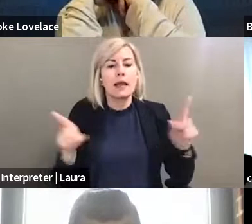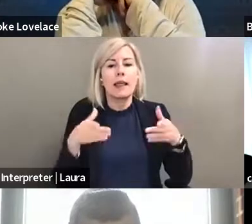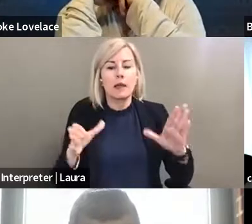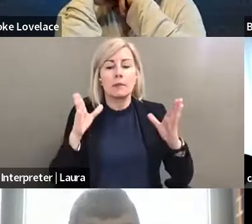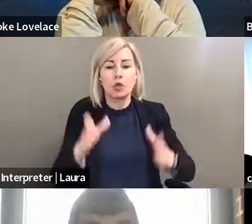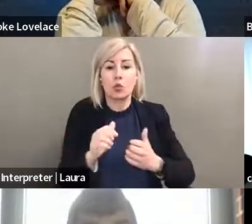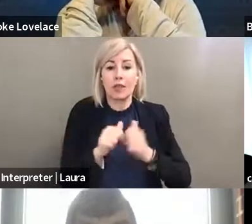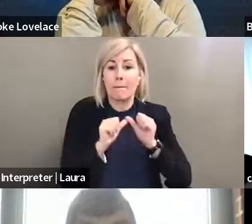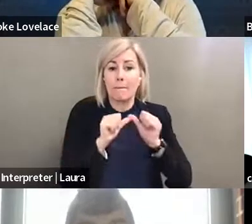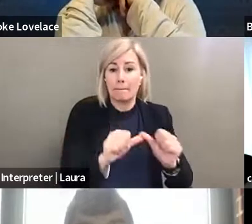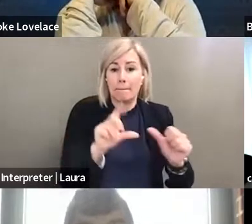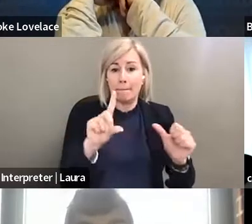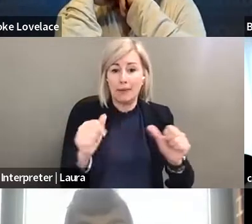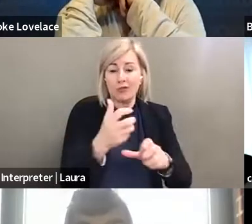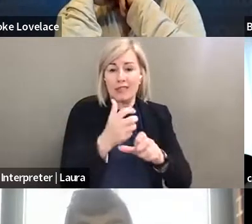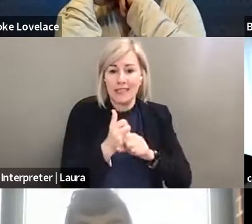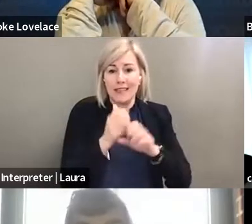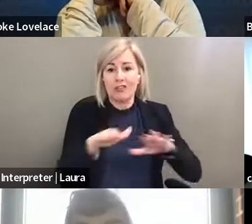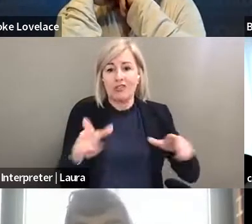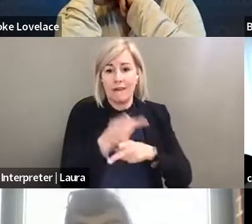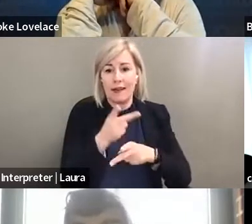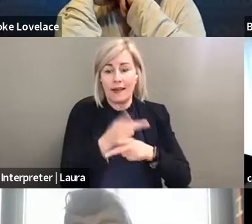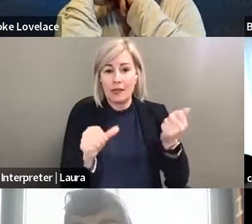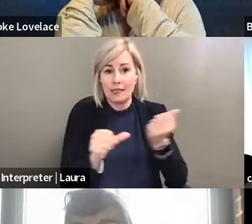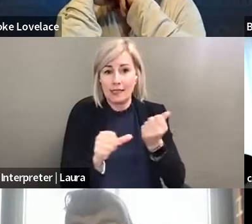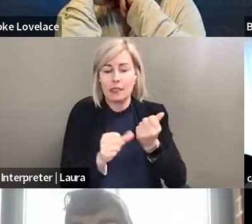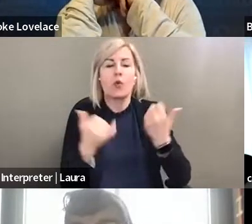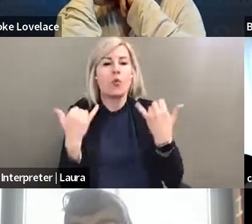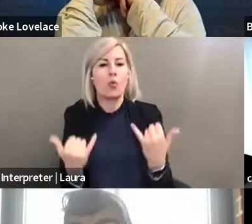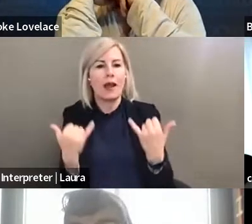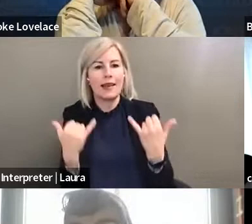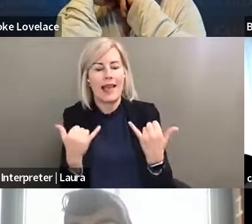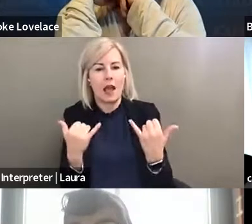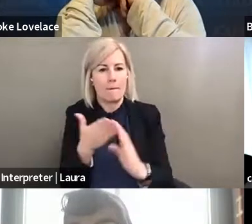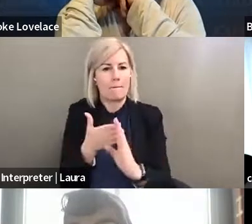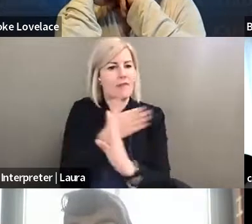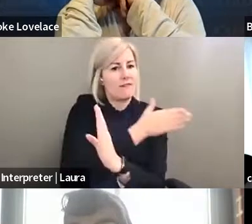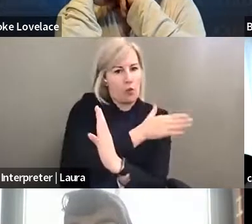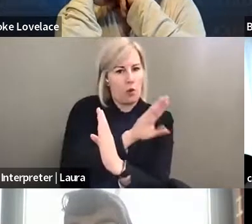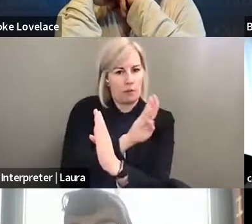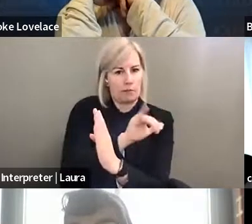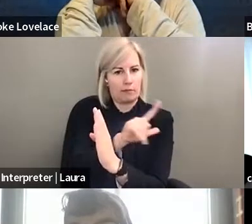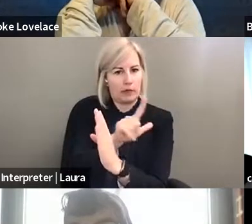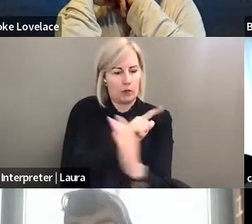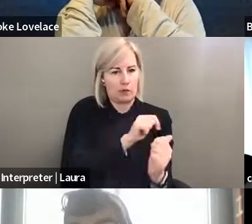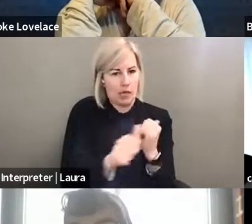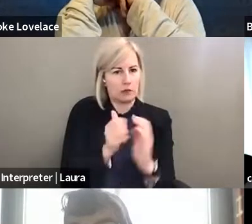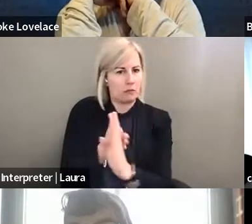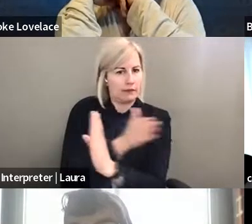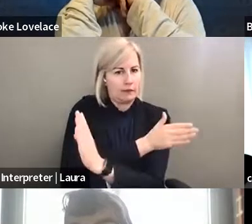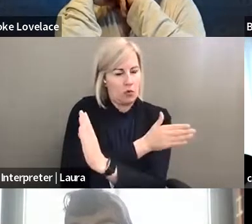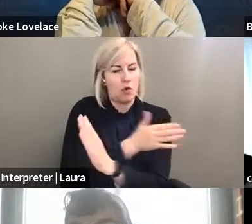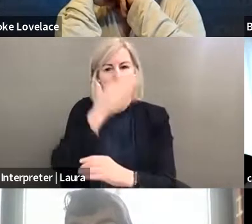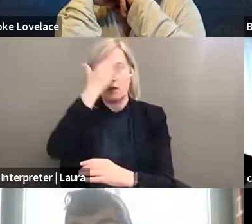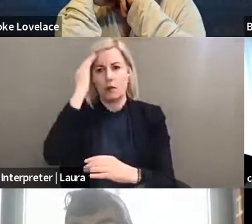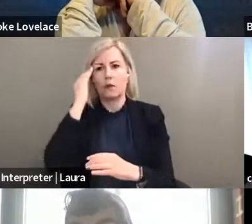with a permanent disability to receive child care assistance. Right now, before this bill was passed,